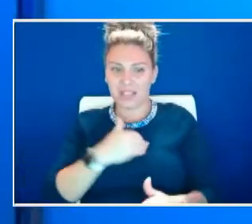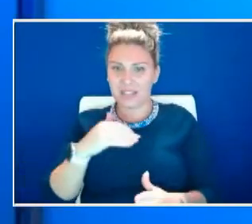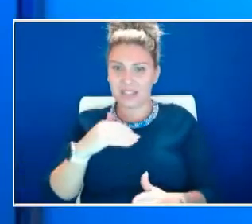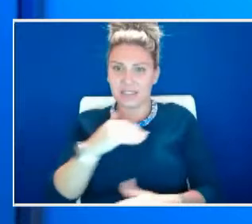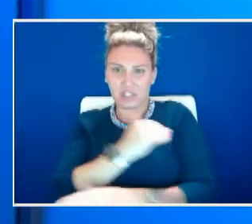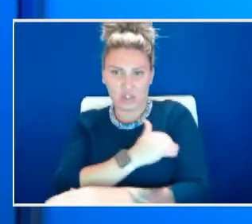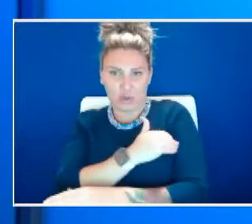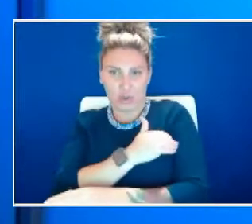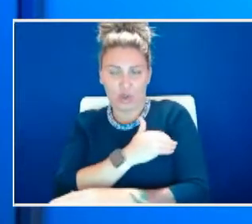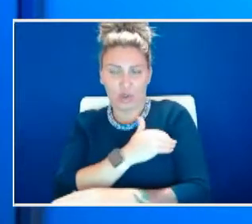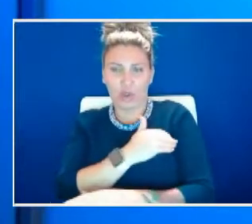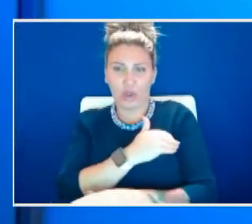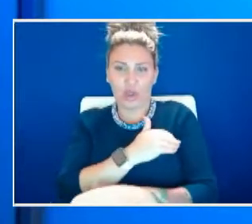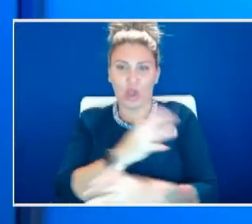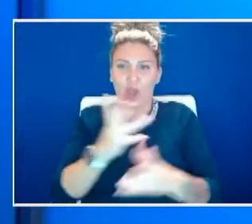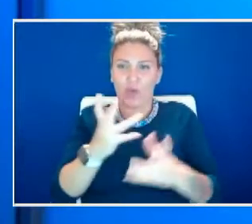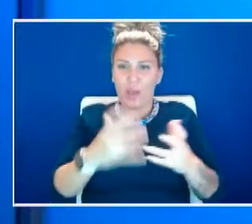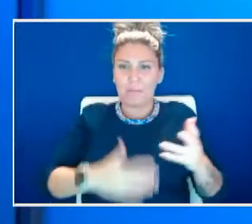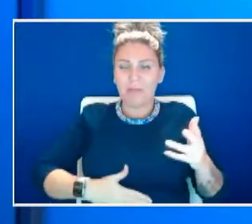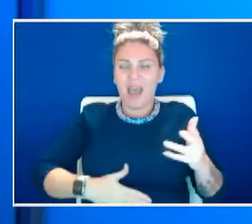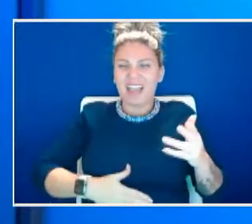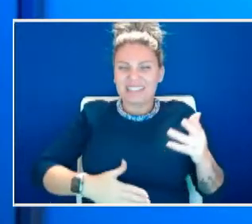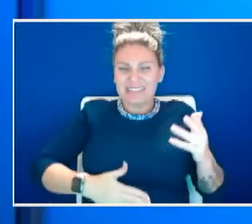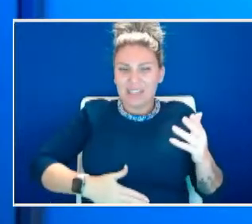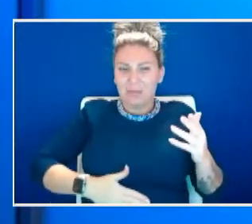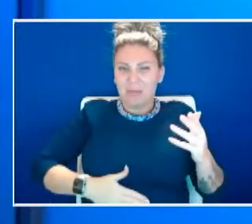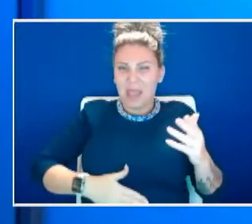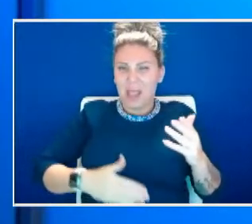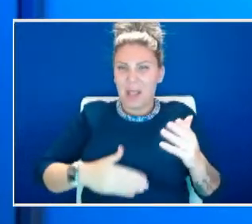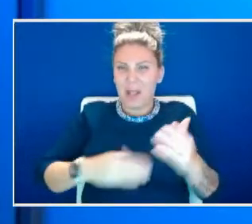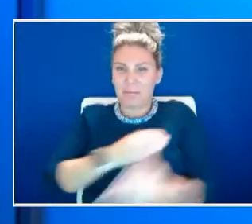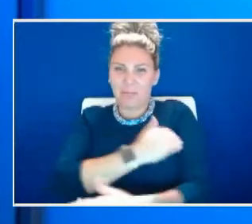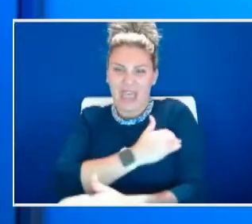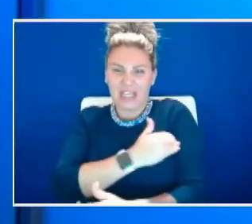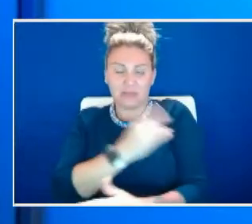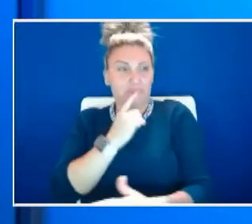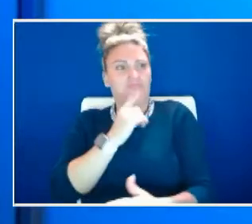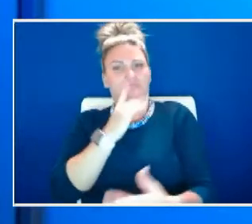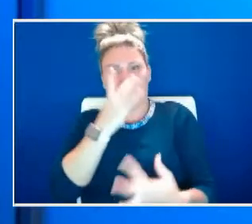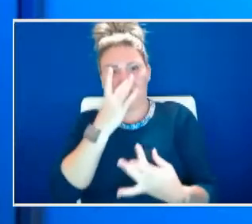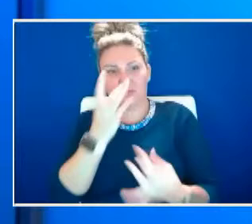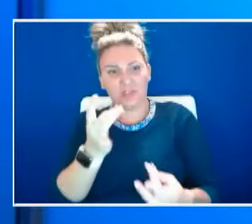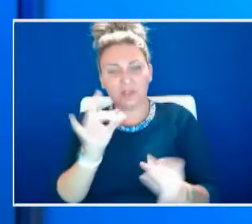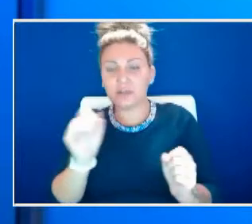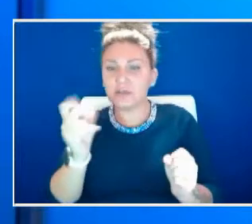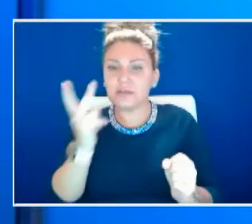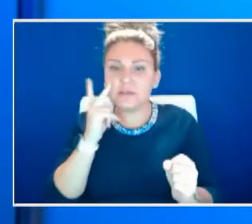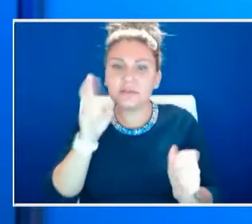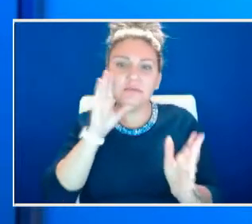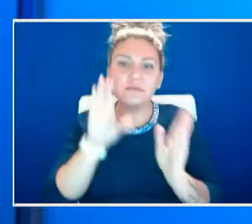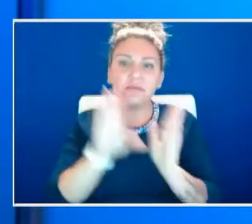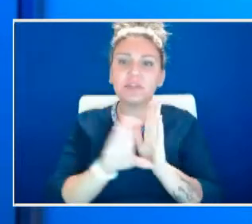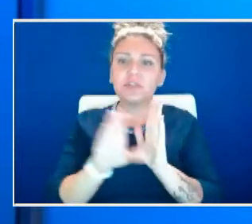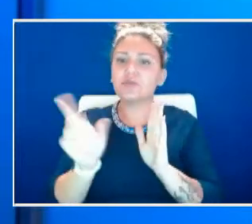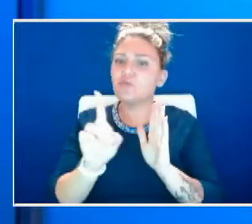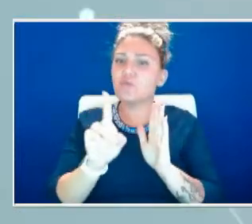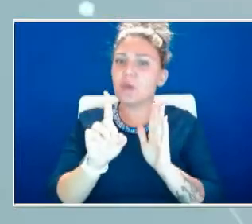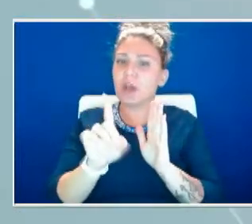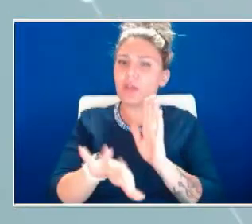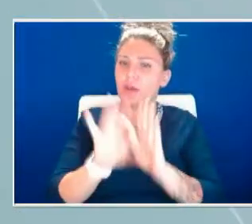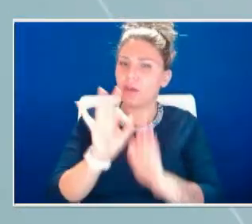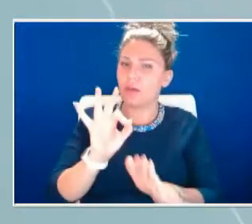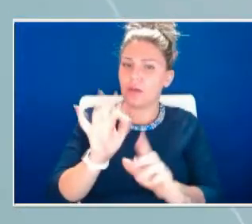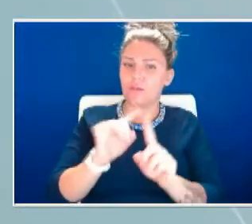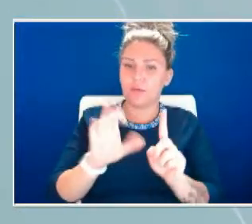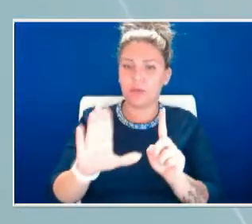my tummy muscle, and so I thought, wow, that's intriguing. Can we see those photos? Because I want to see where they took it out of your stomach. Okay. And